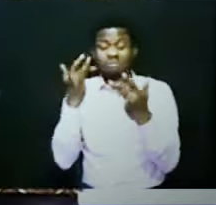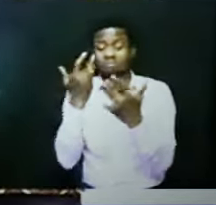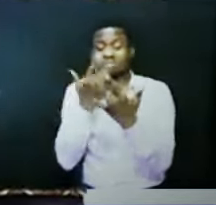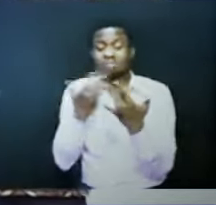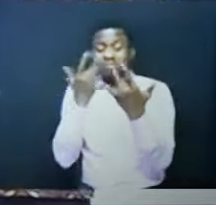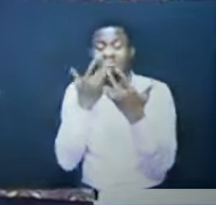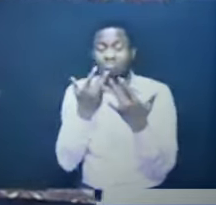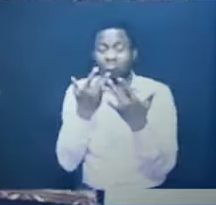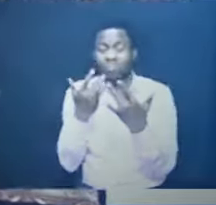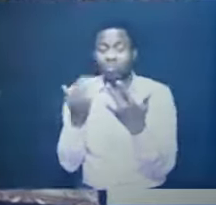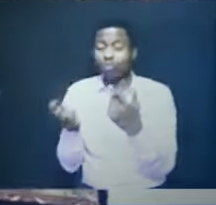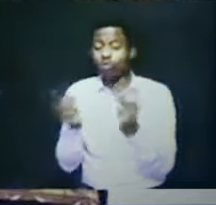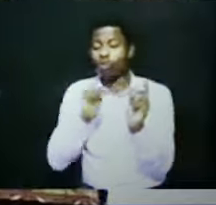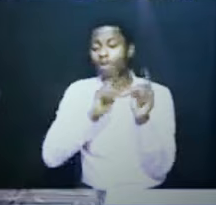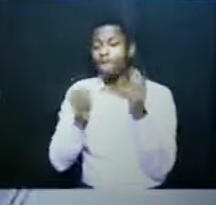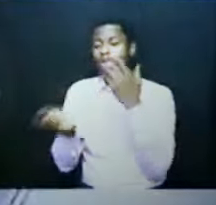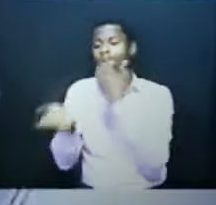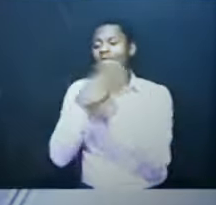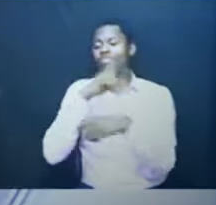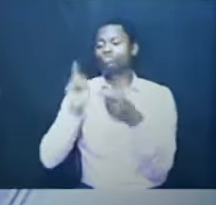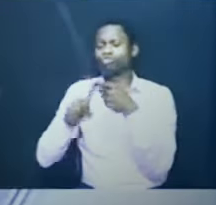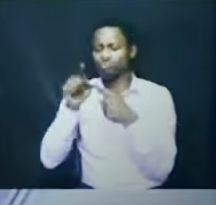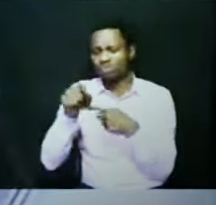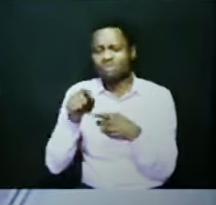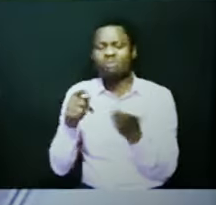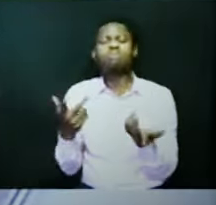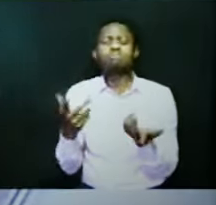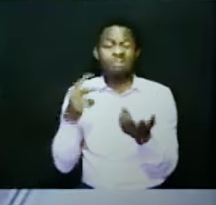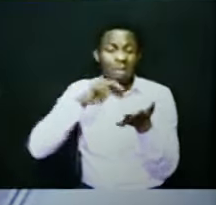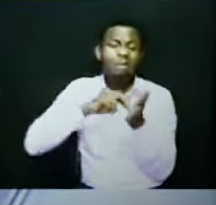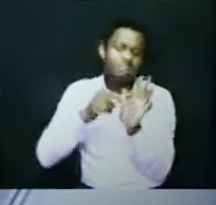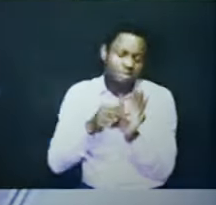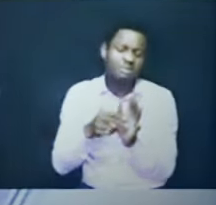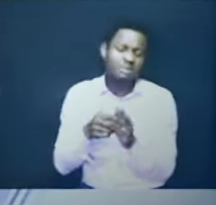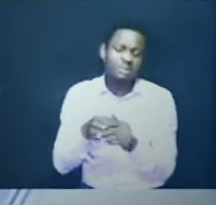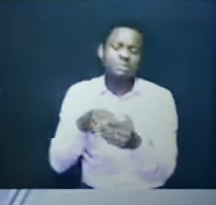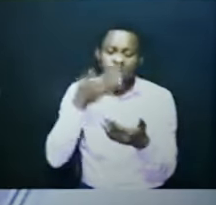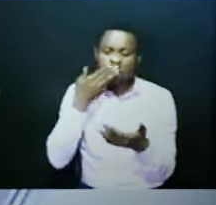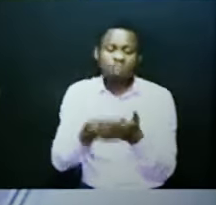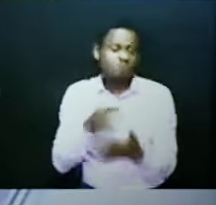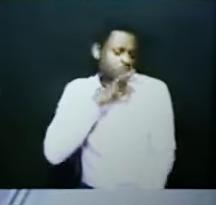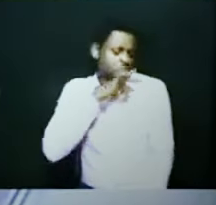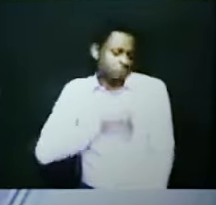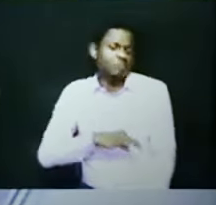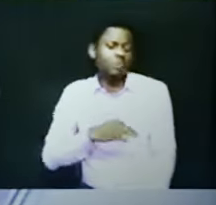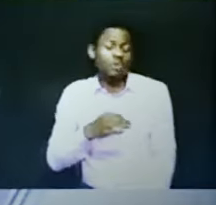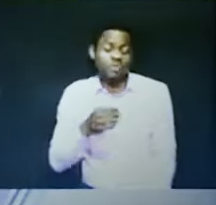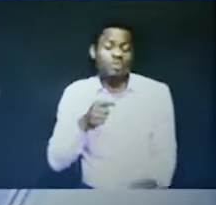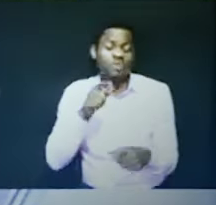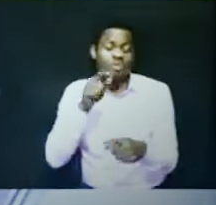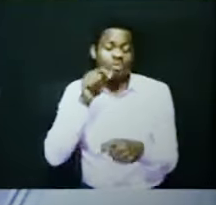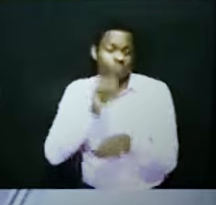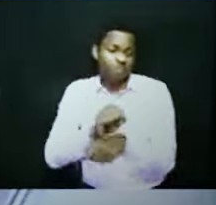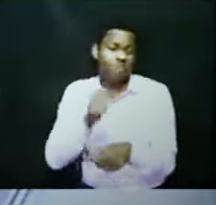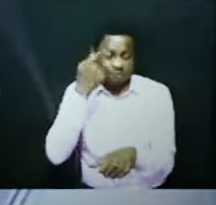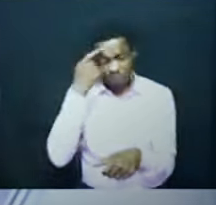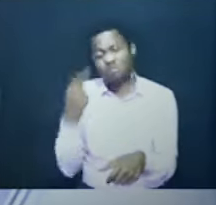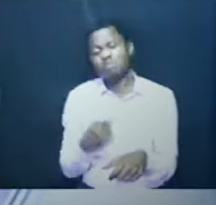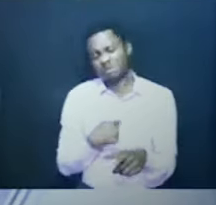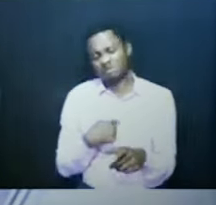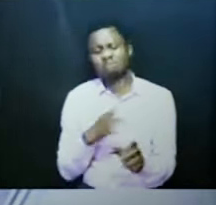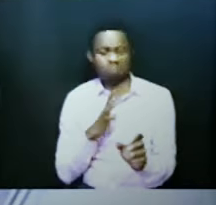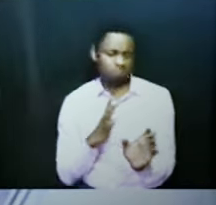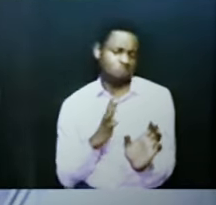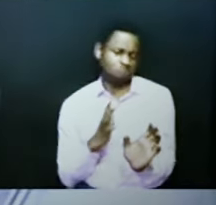come back to you, that will mean fruitful labor. No, person just say, we nya